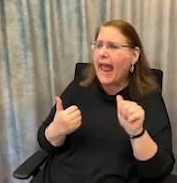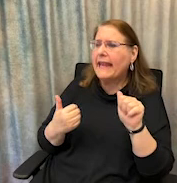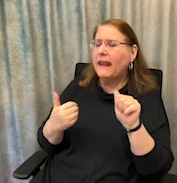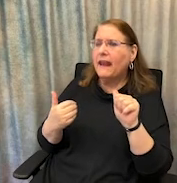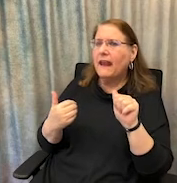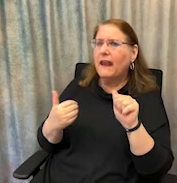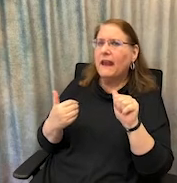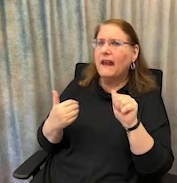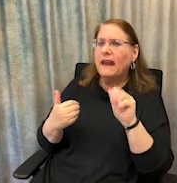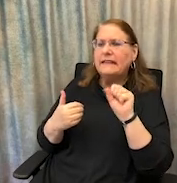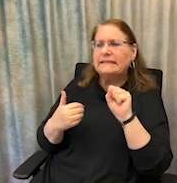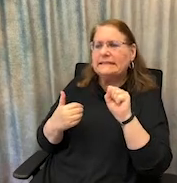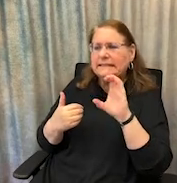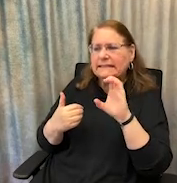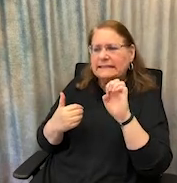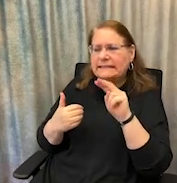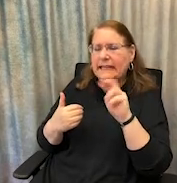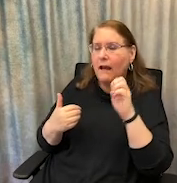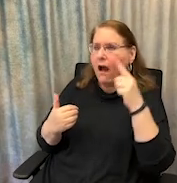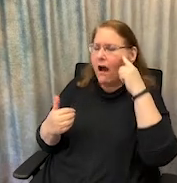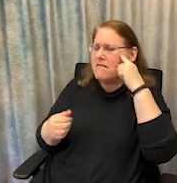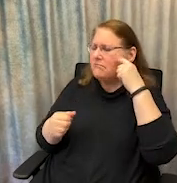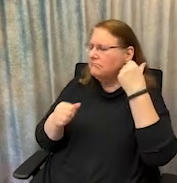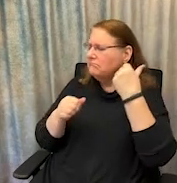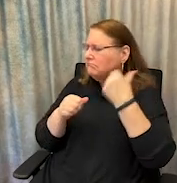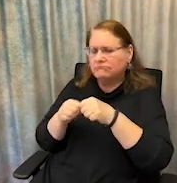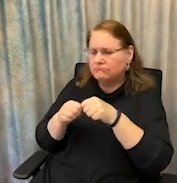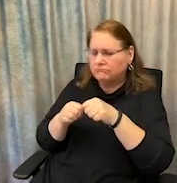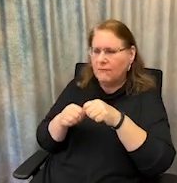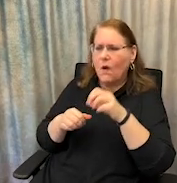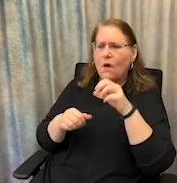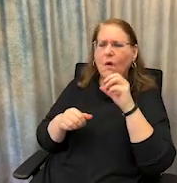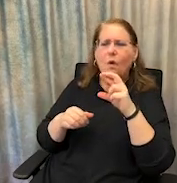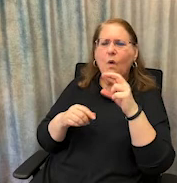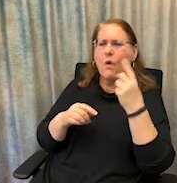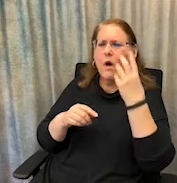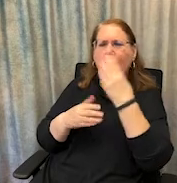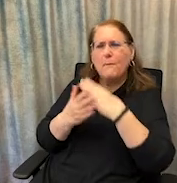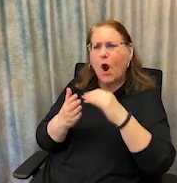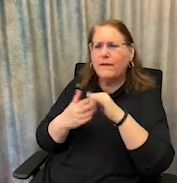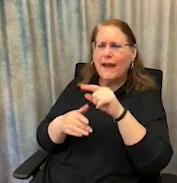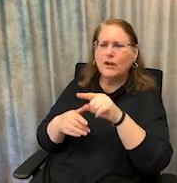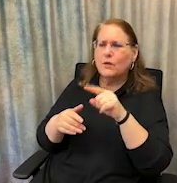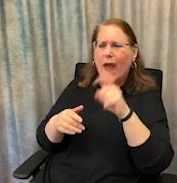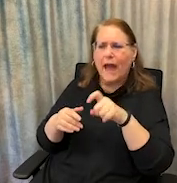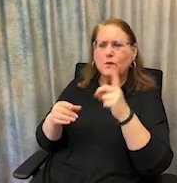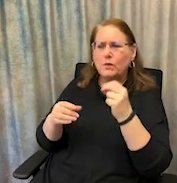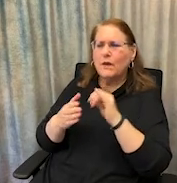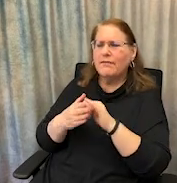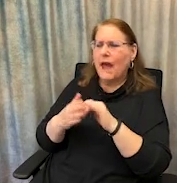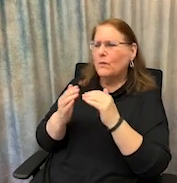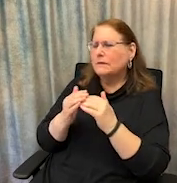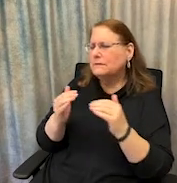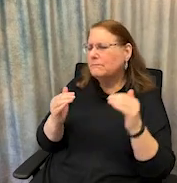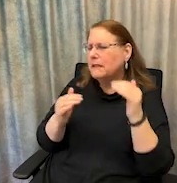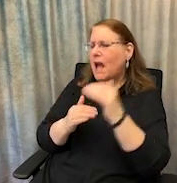any memorable scene to shoot or anything that you had to do that was kind of beyond your